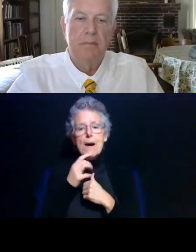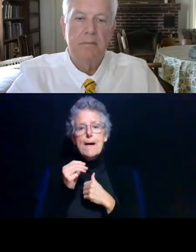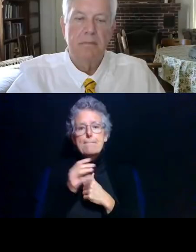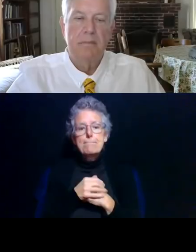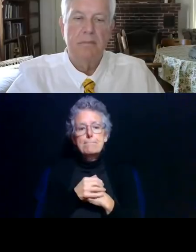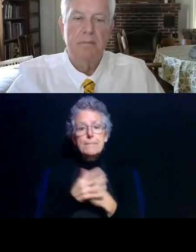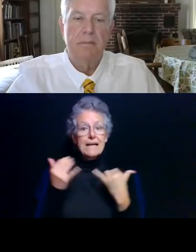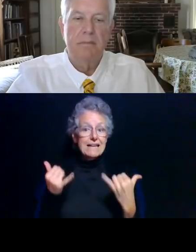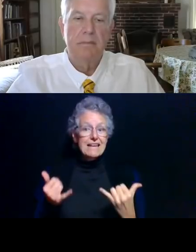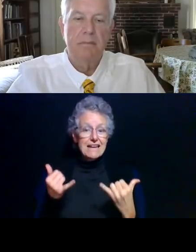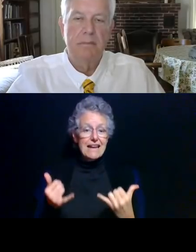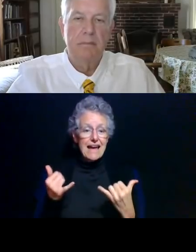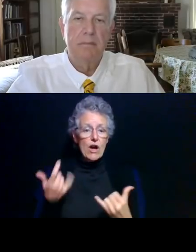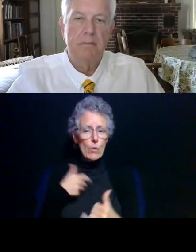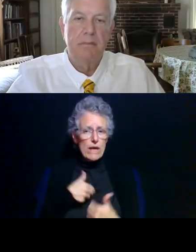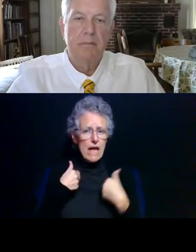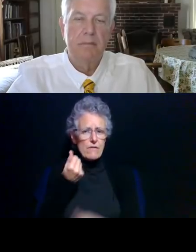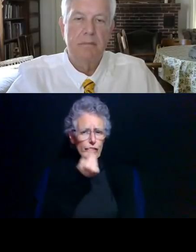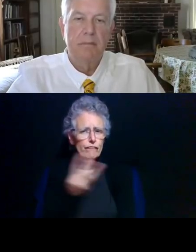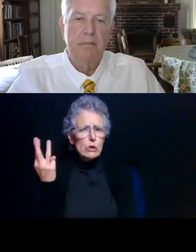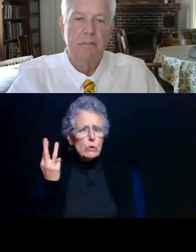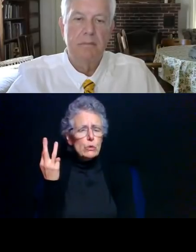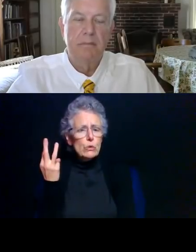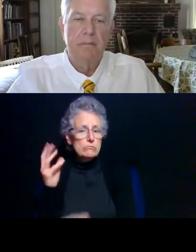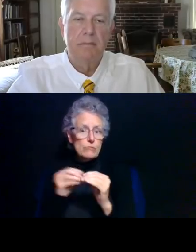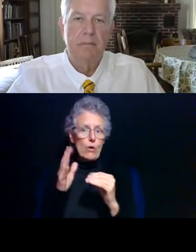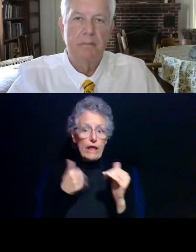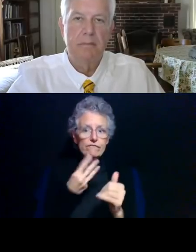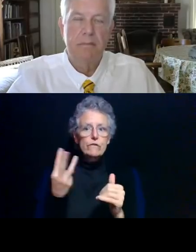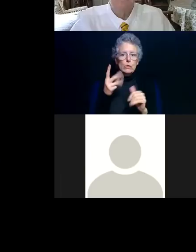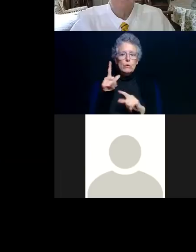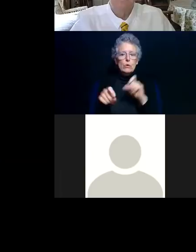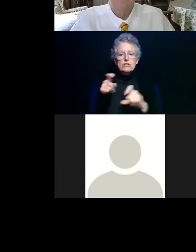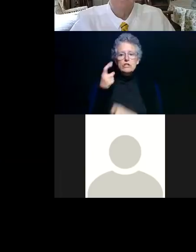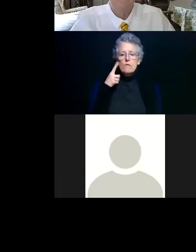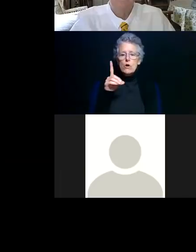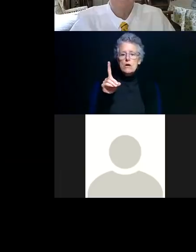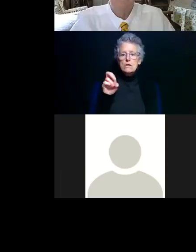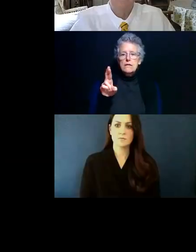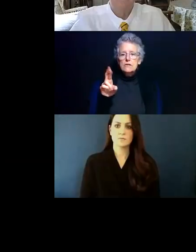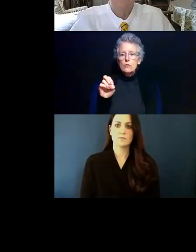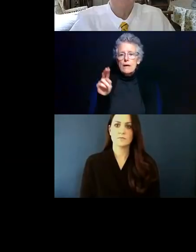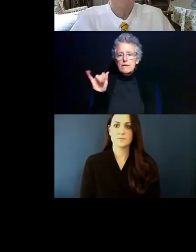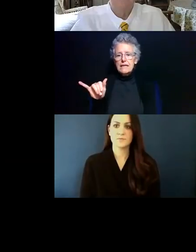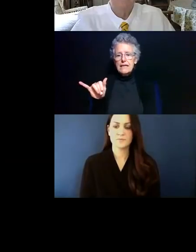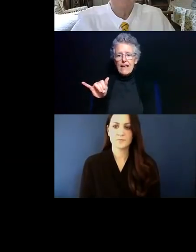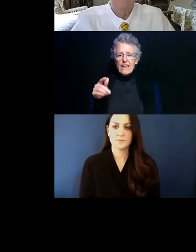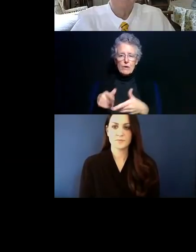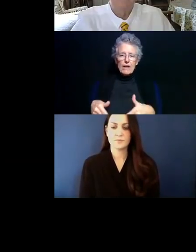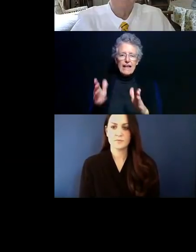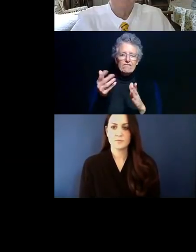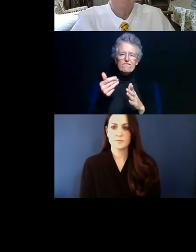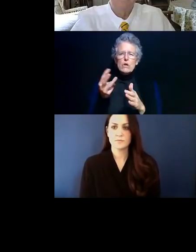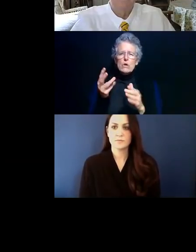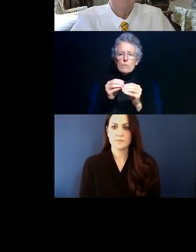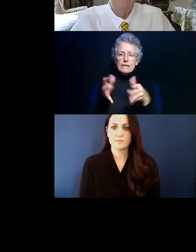at this point, we have a couple, more than a couple questions for Dr. Runge, and then with just a few minutes left, we can